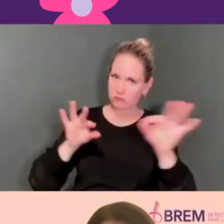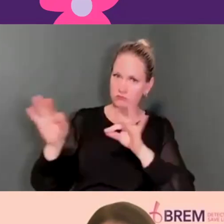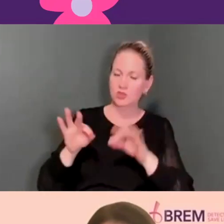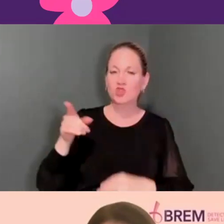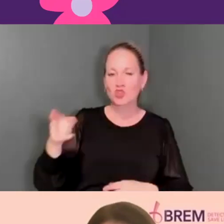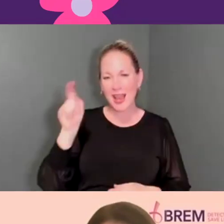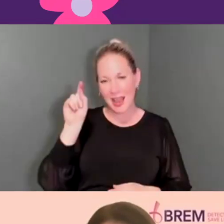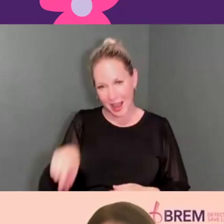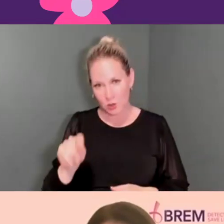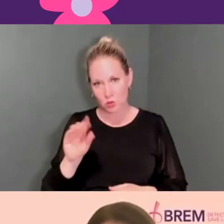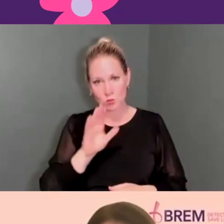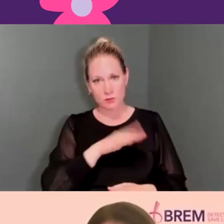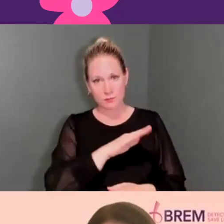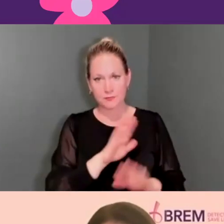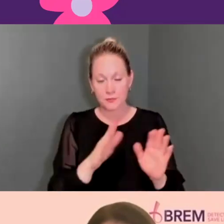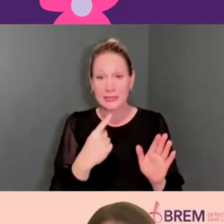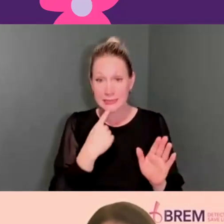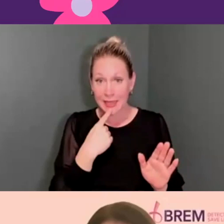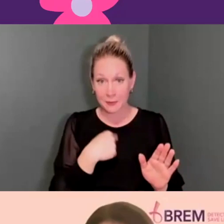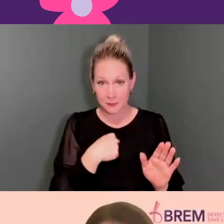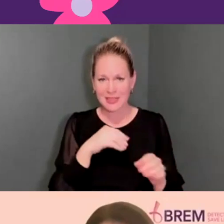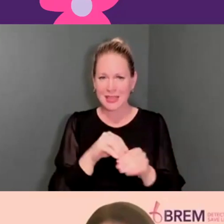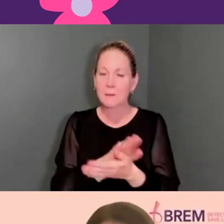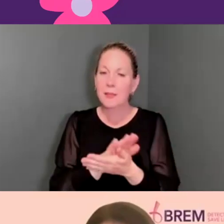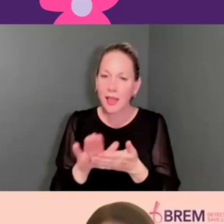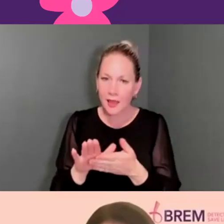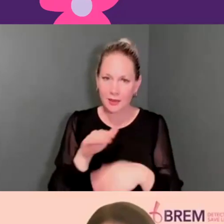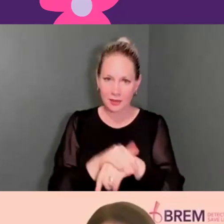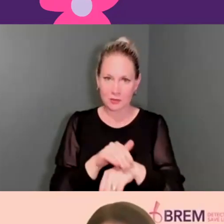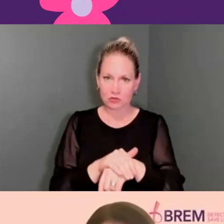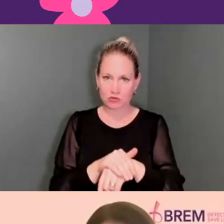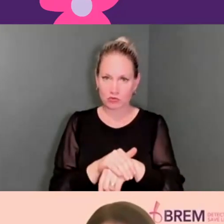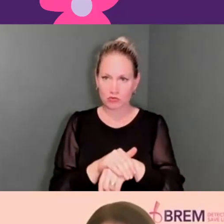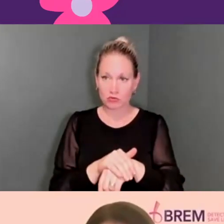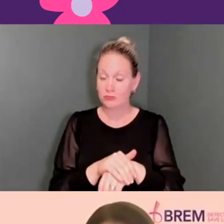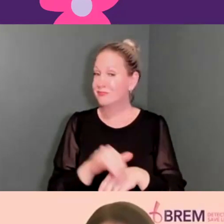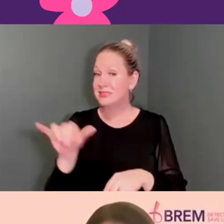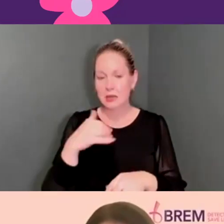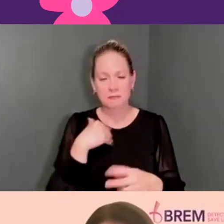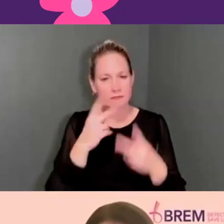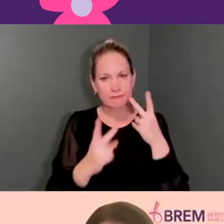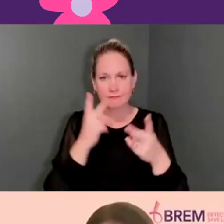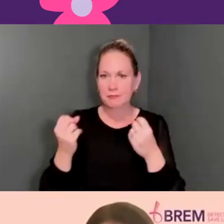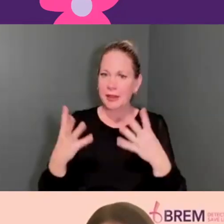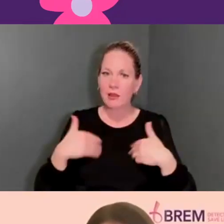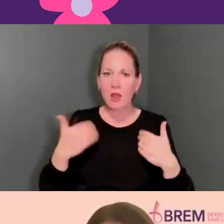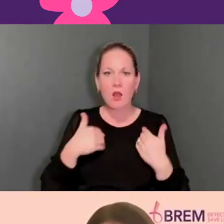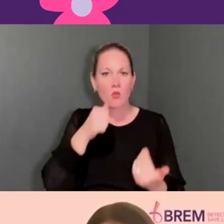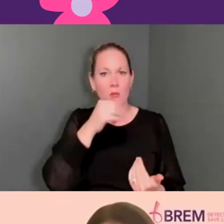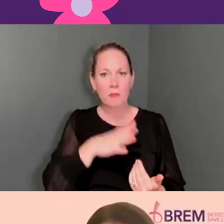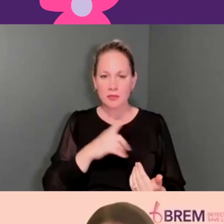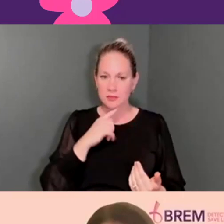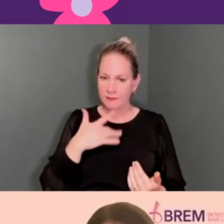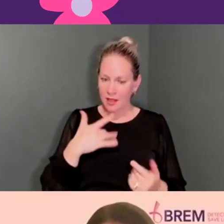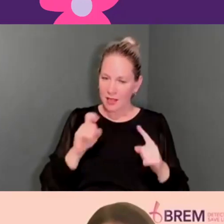say that again to me in plain English. I had young women who felt like they really had to muster all of